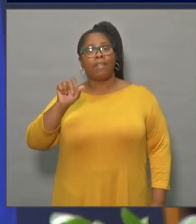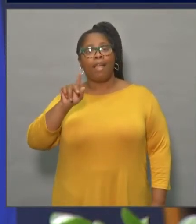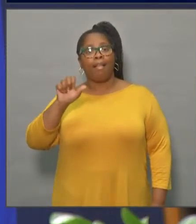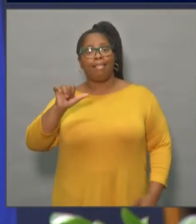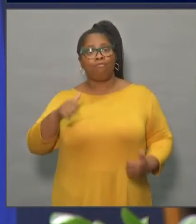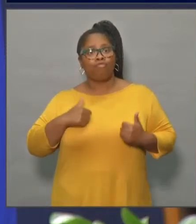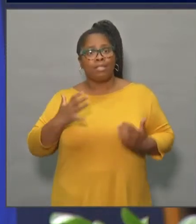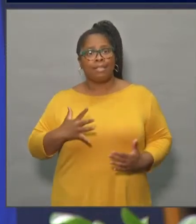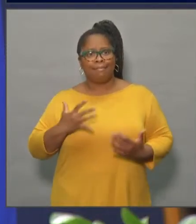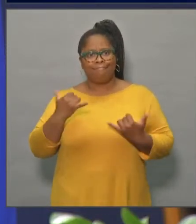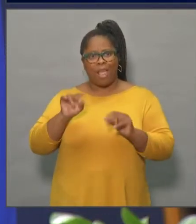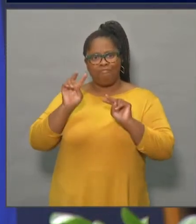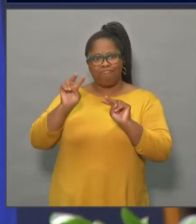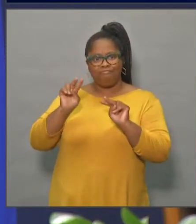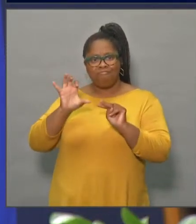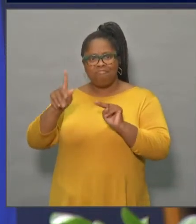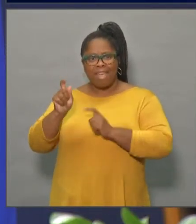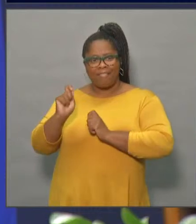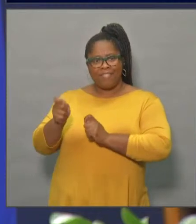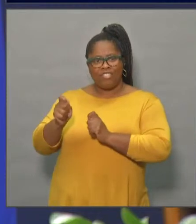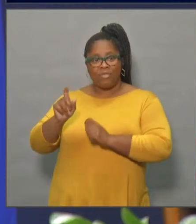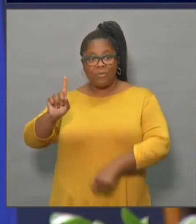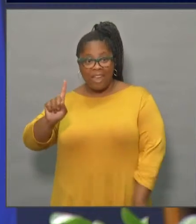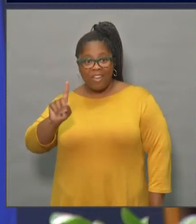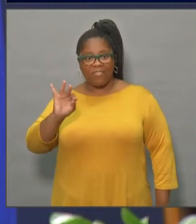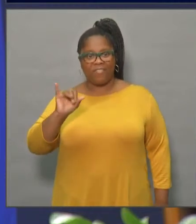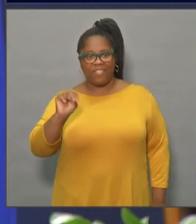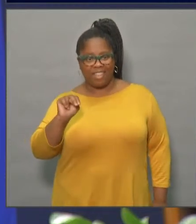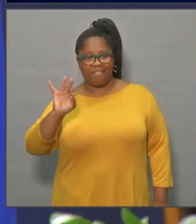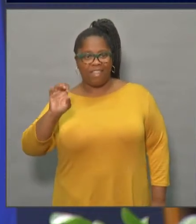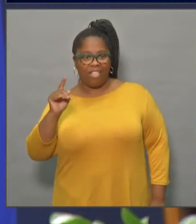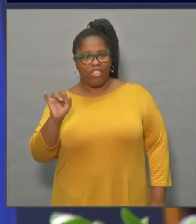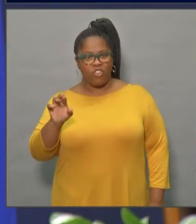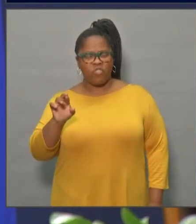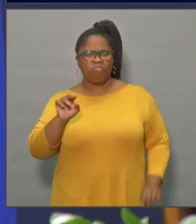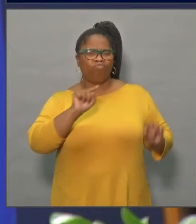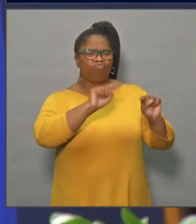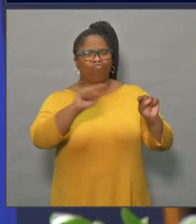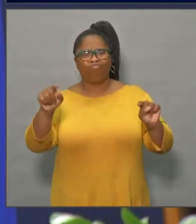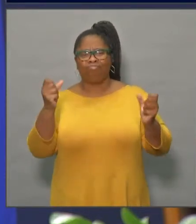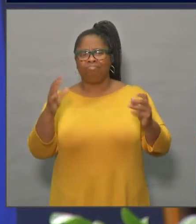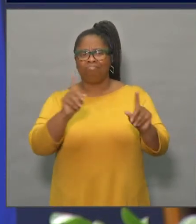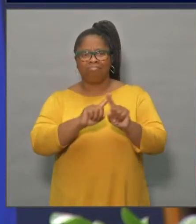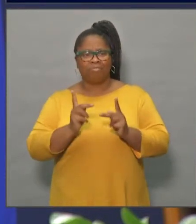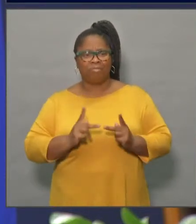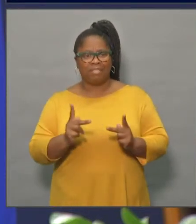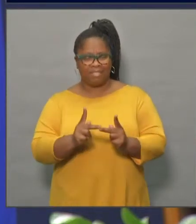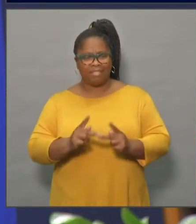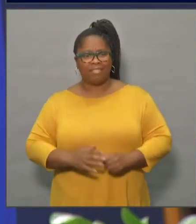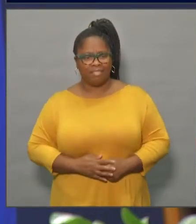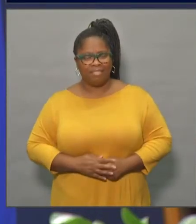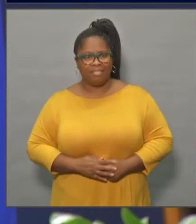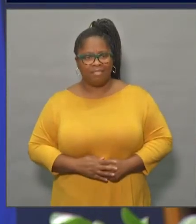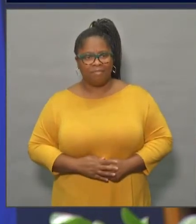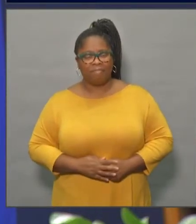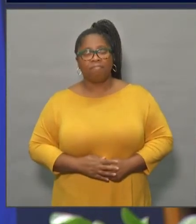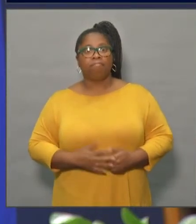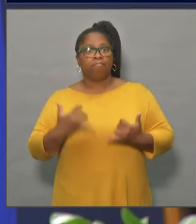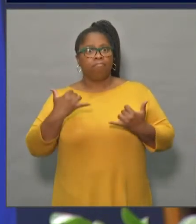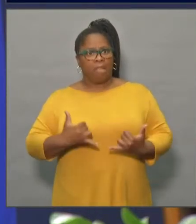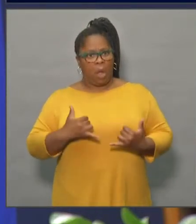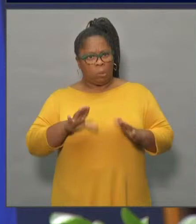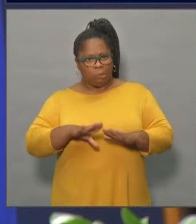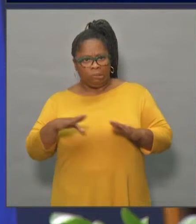in addition to many other countywide. With some guidelines, the Department of Parks is resuming their